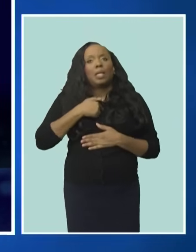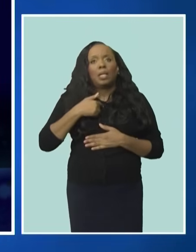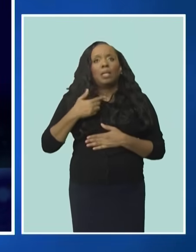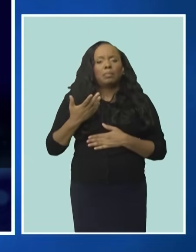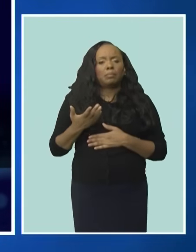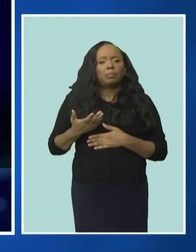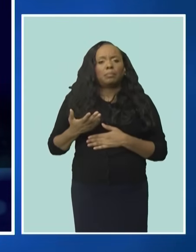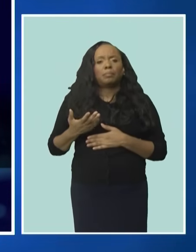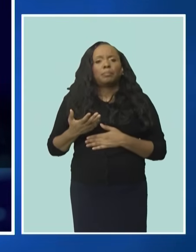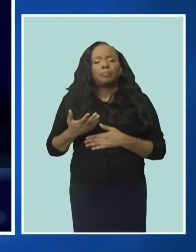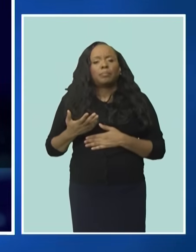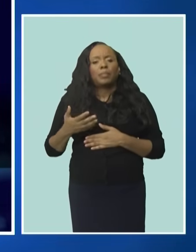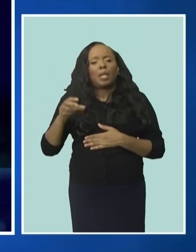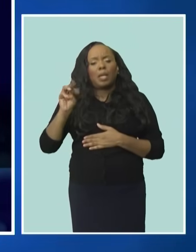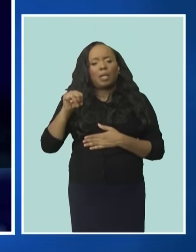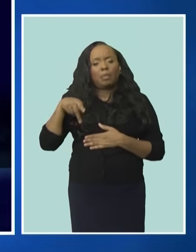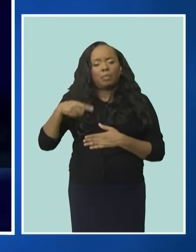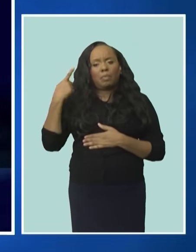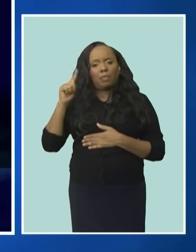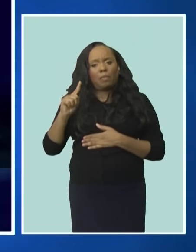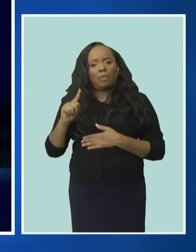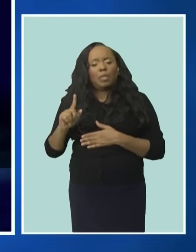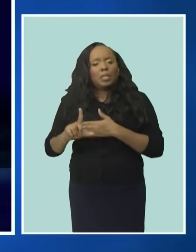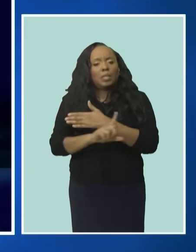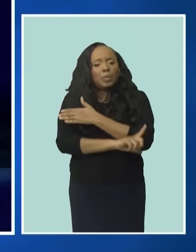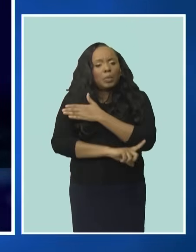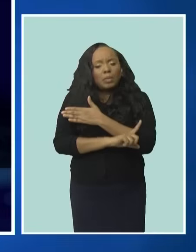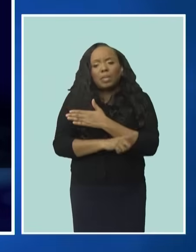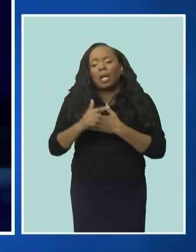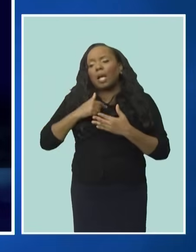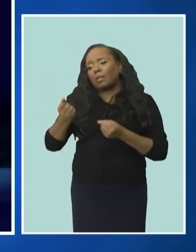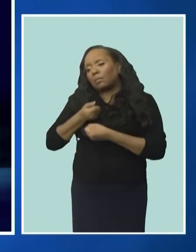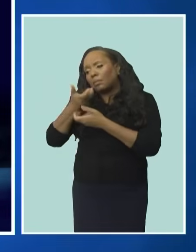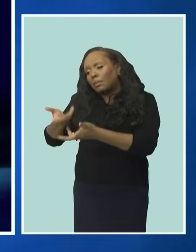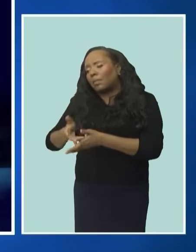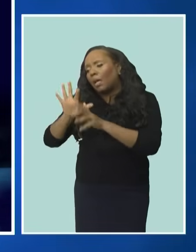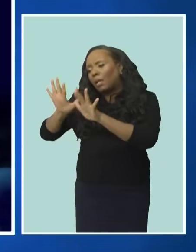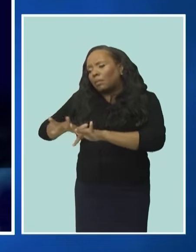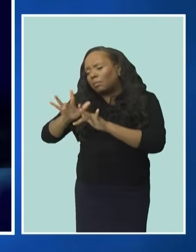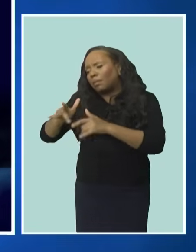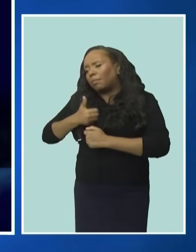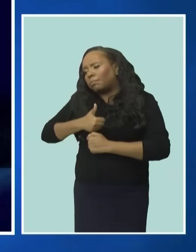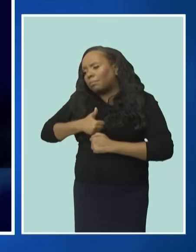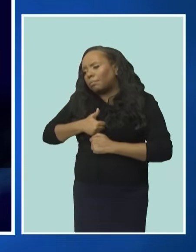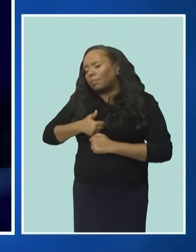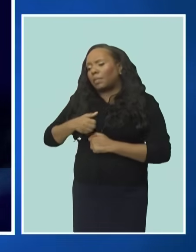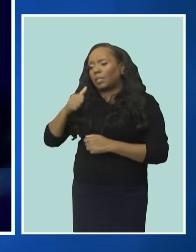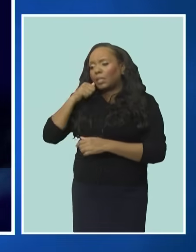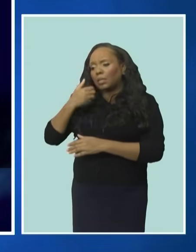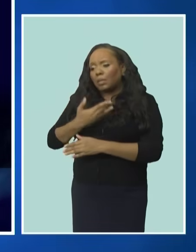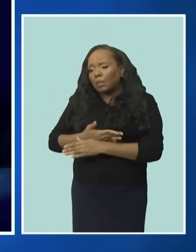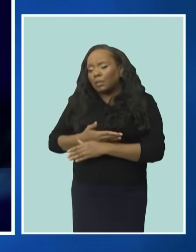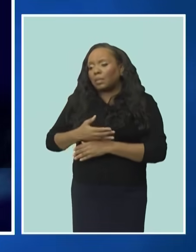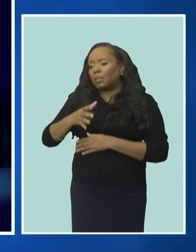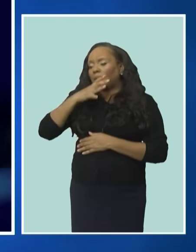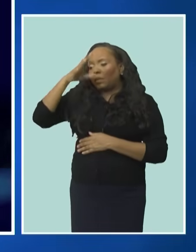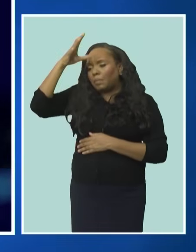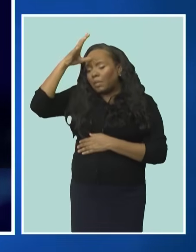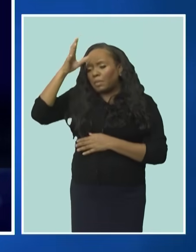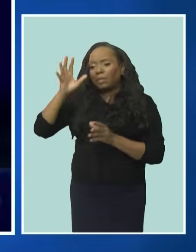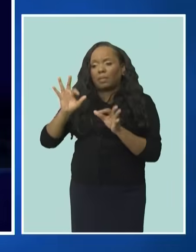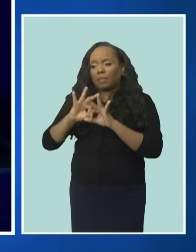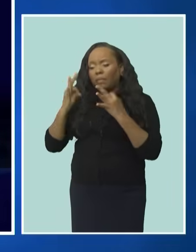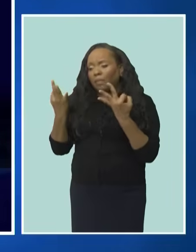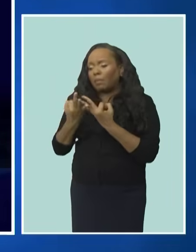representative of St. Lucie, my condolences are extended to Mr. Toppin's daughter, his parents,